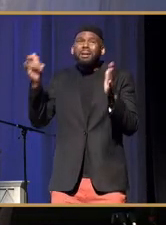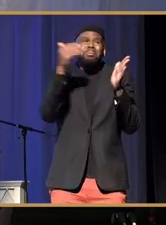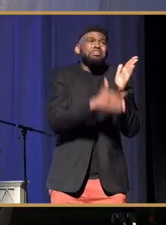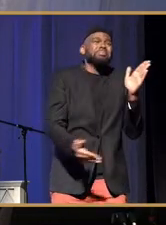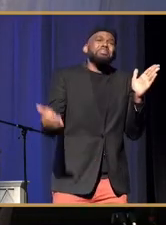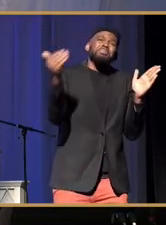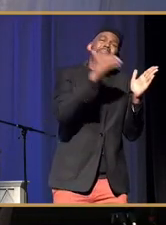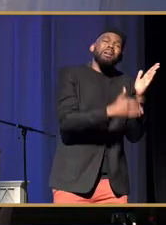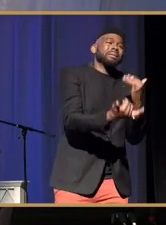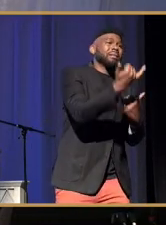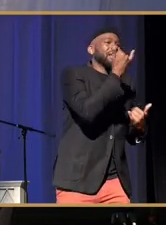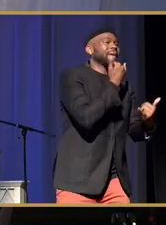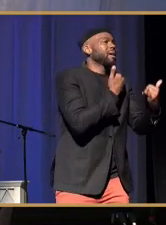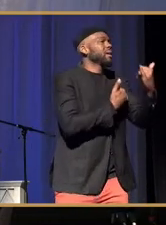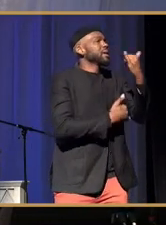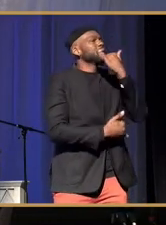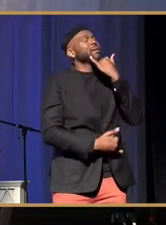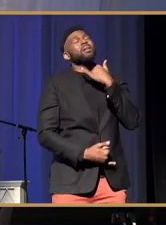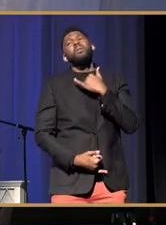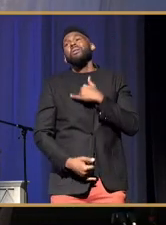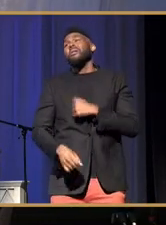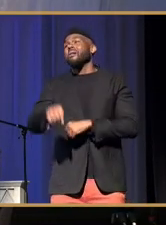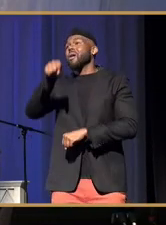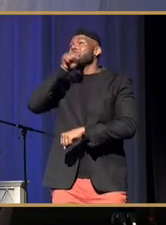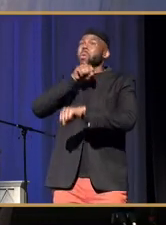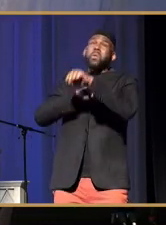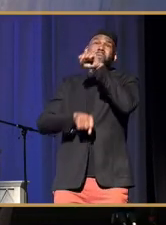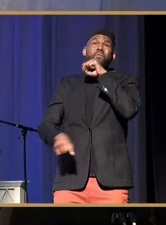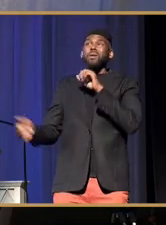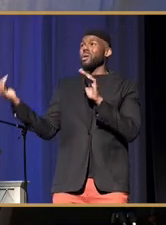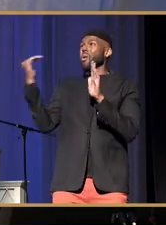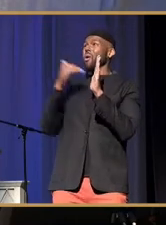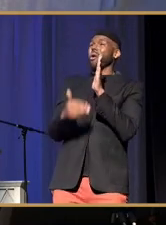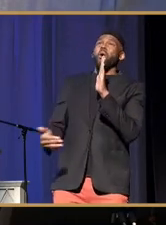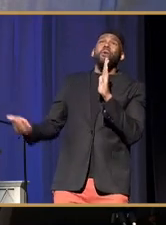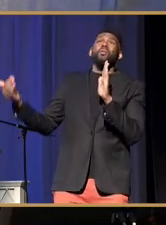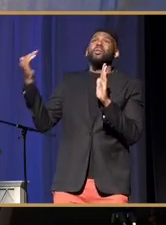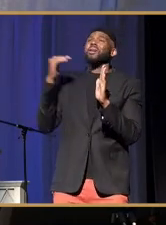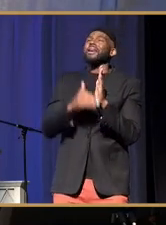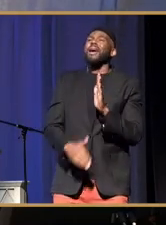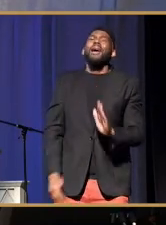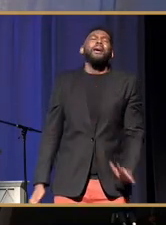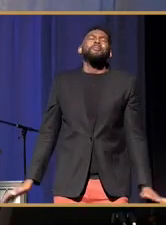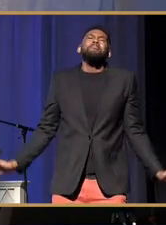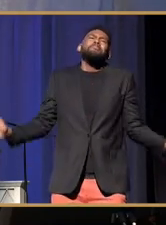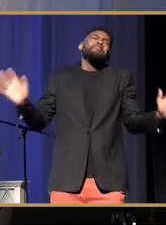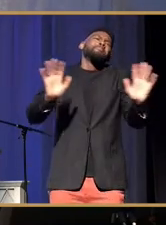the same mistakes over and over.